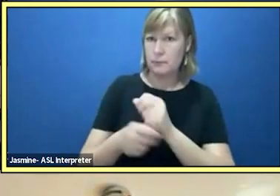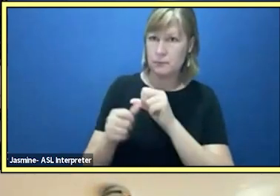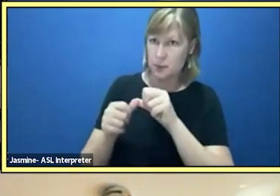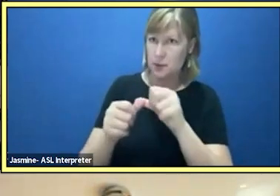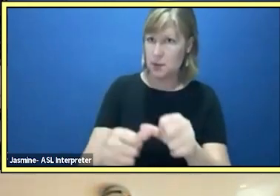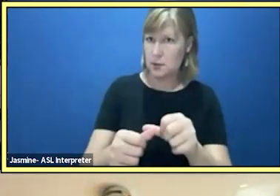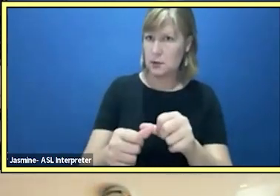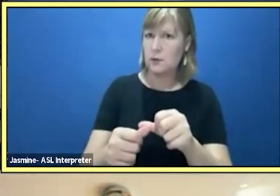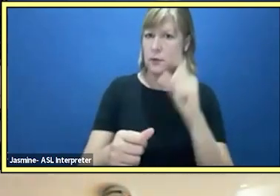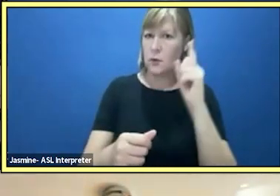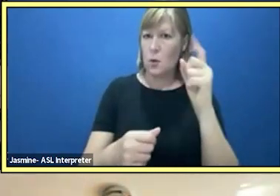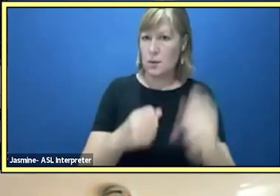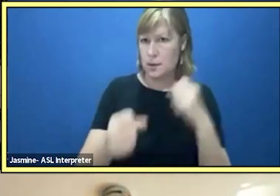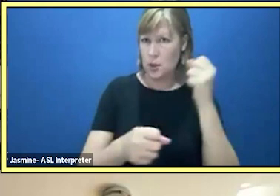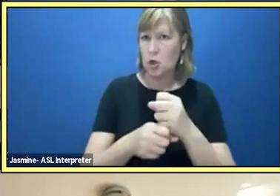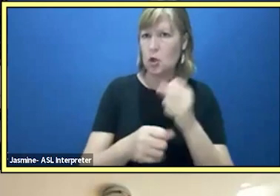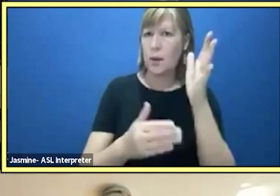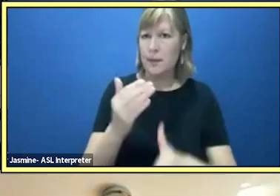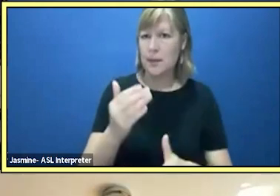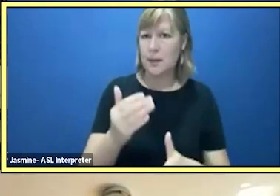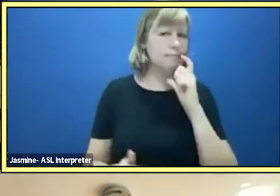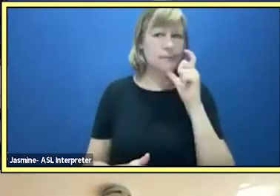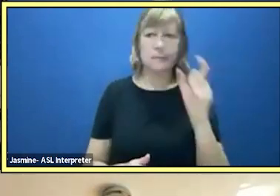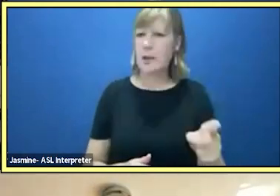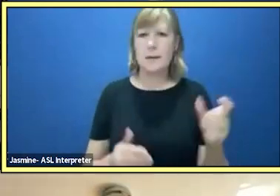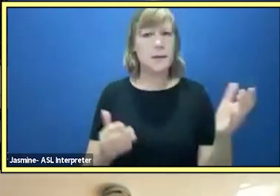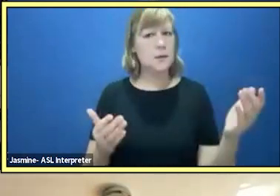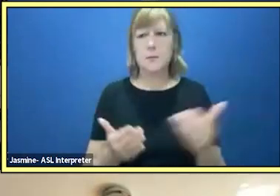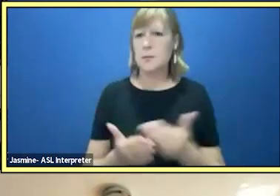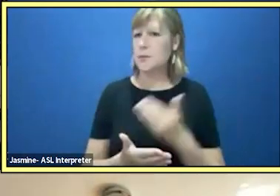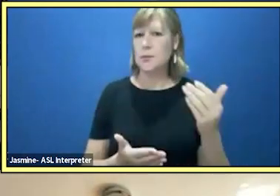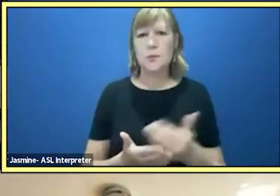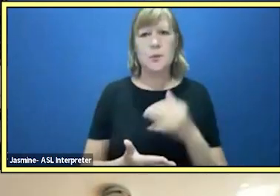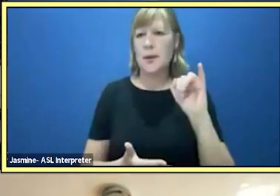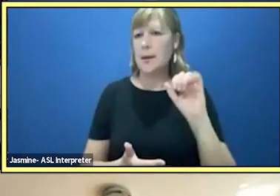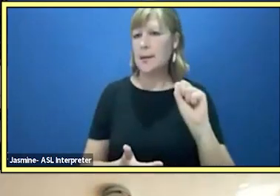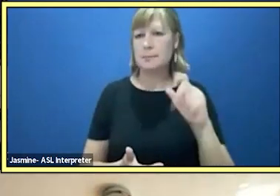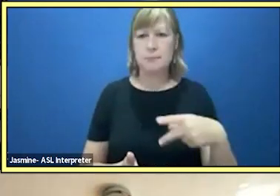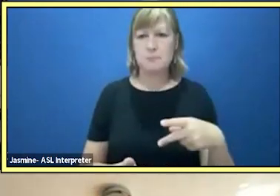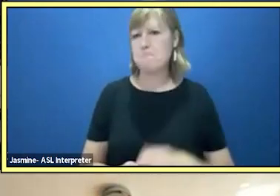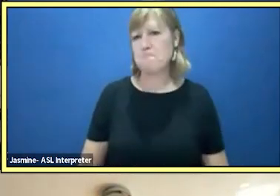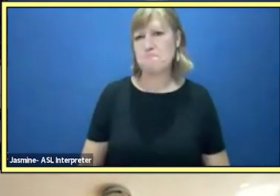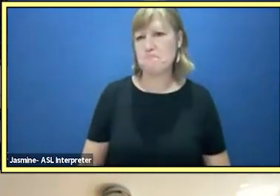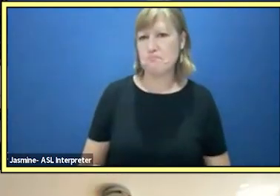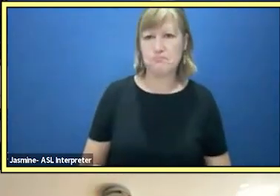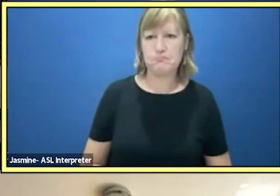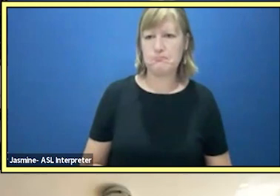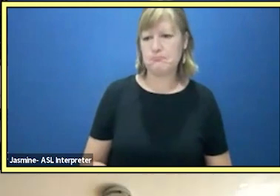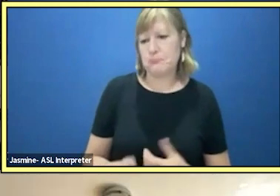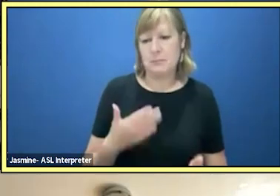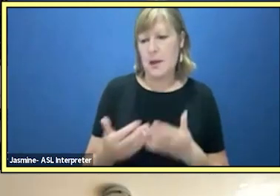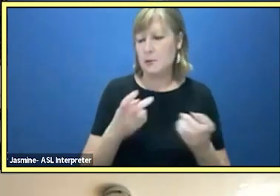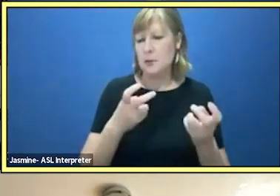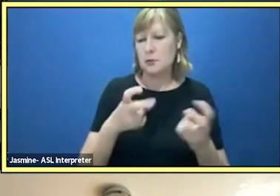to start new ISPs just because you've moved to case management, just because we switched to case management. If you are already working with a